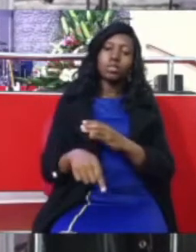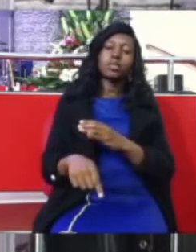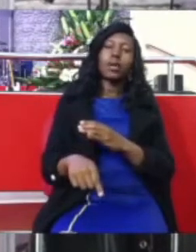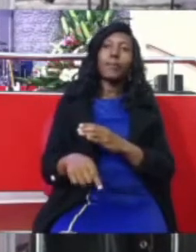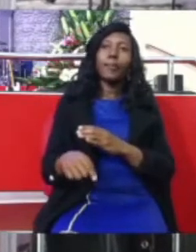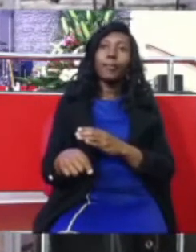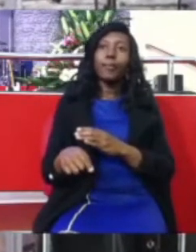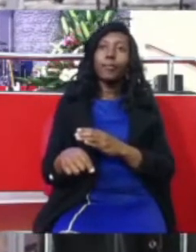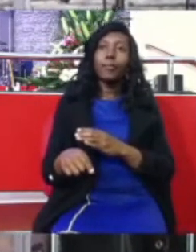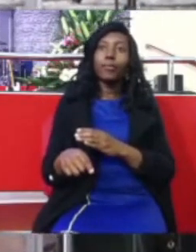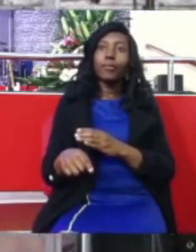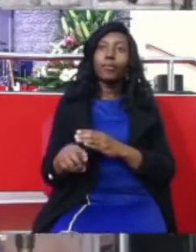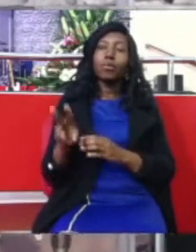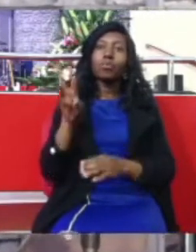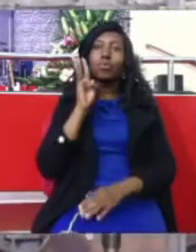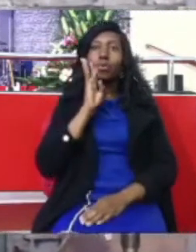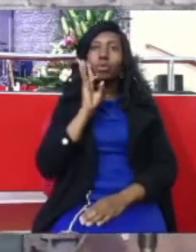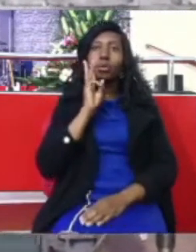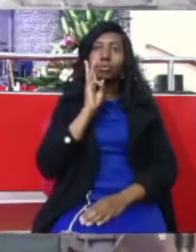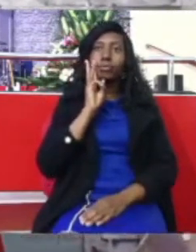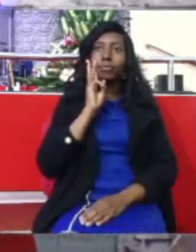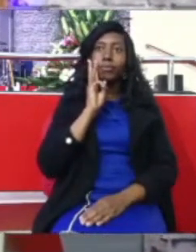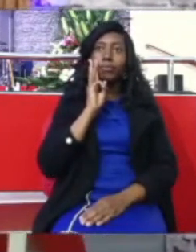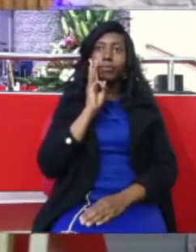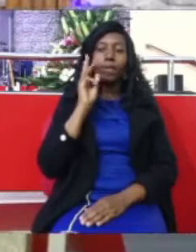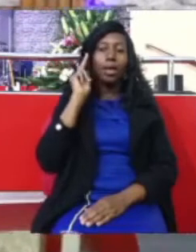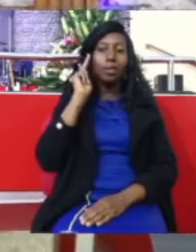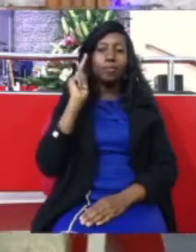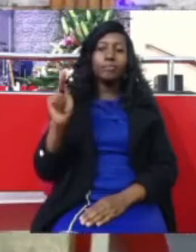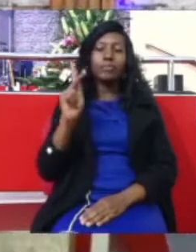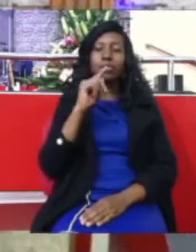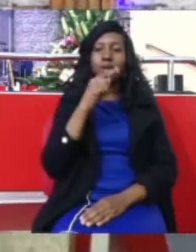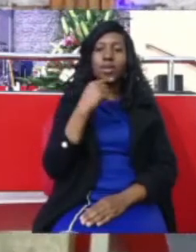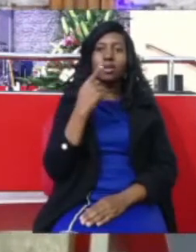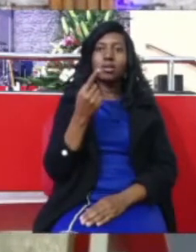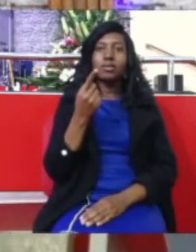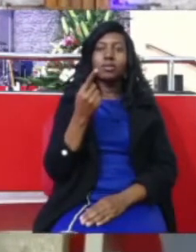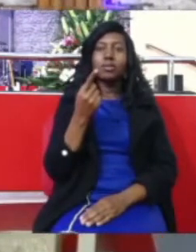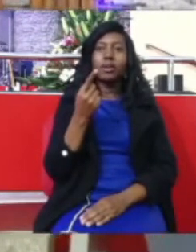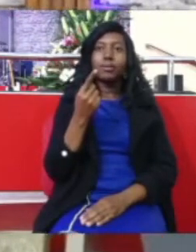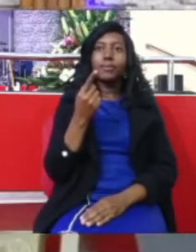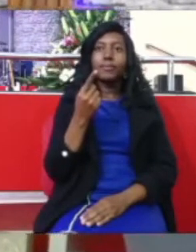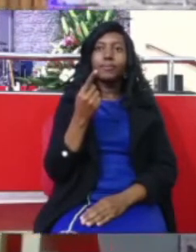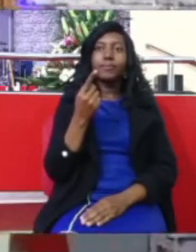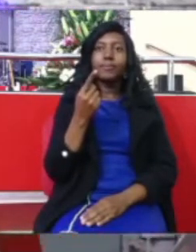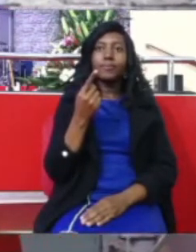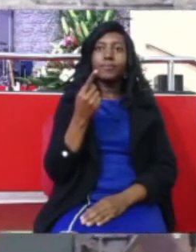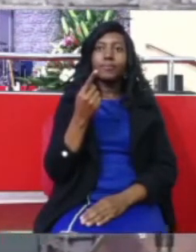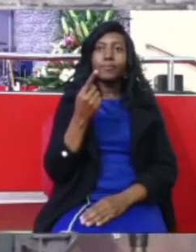Launch into the deep waters. And Peter comes and tells him, as if to inform him, as if he's not the